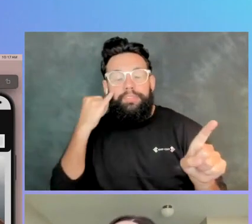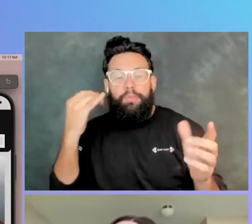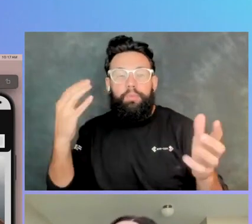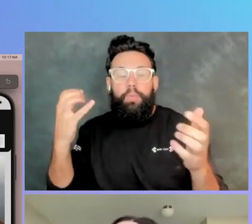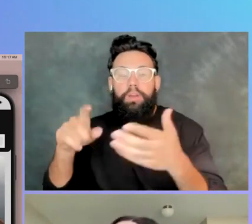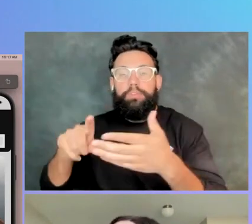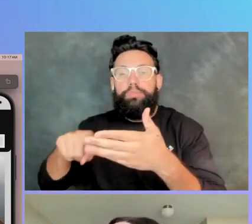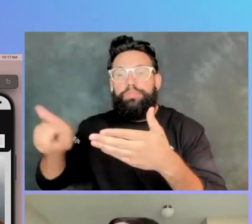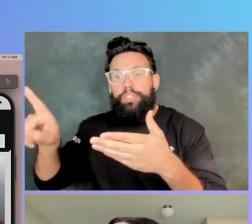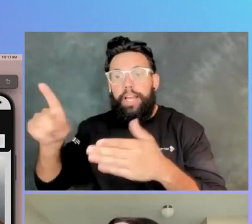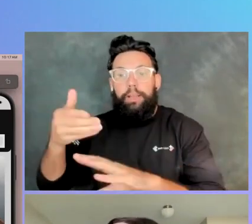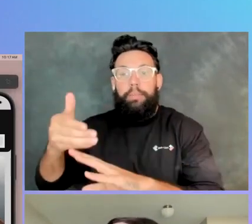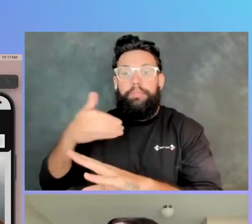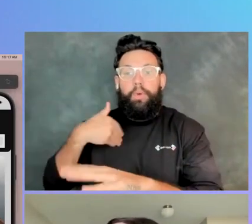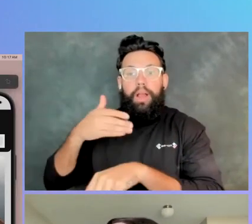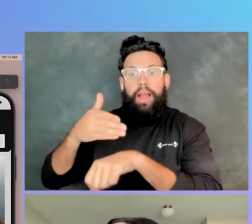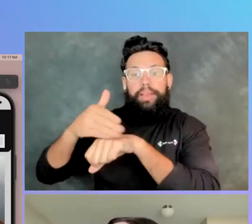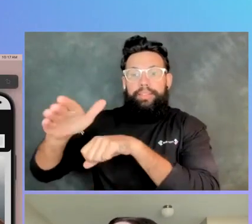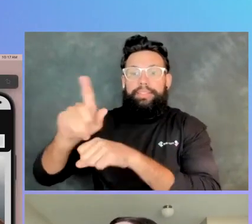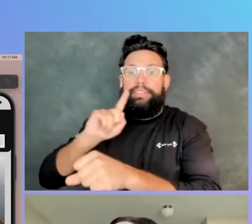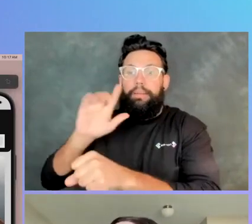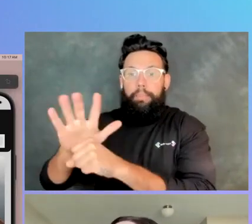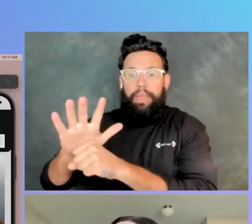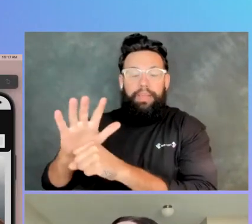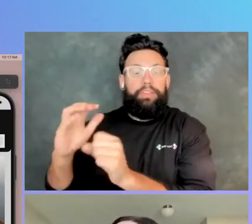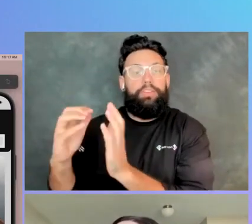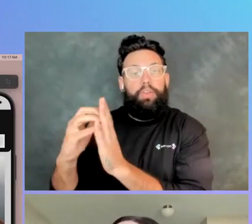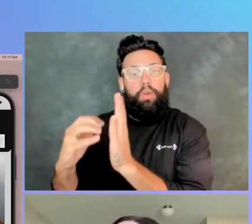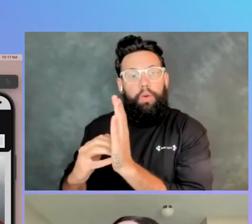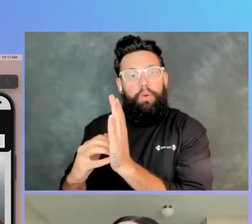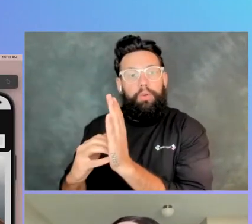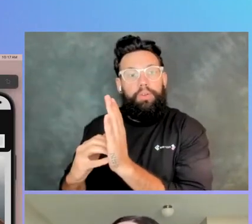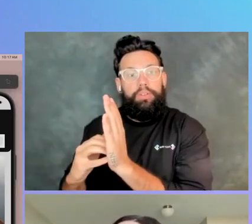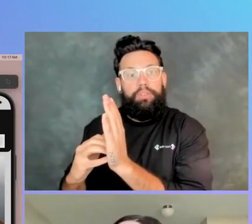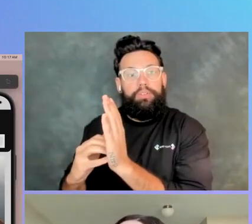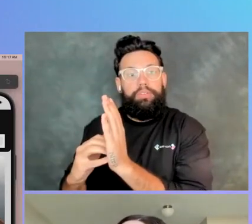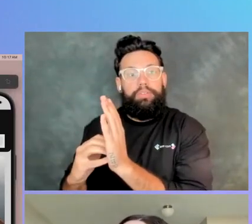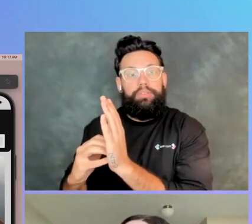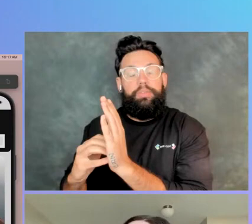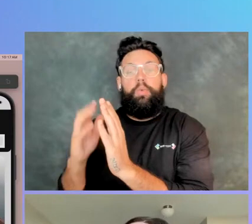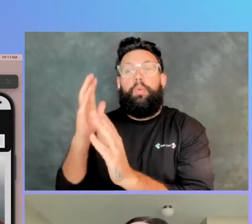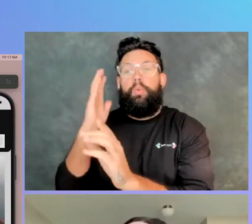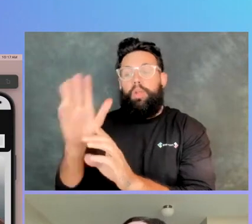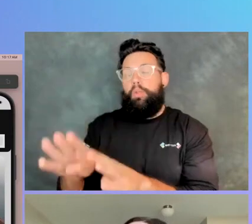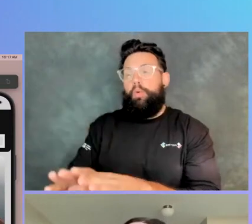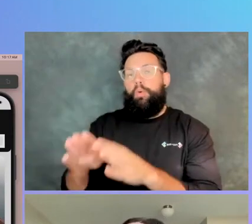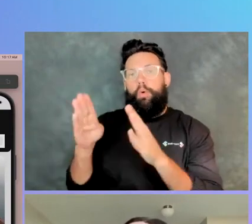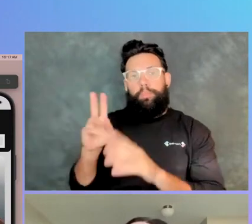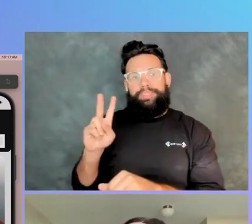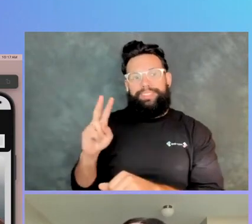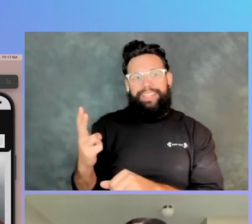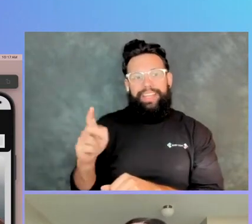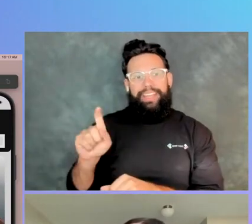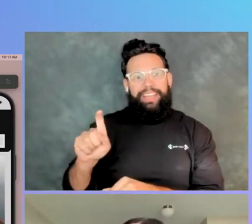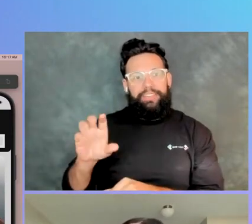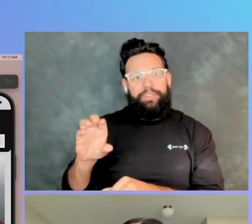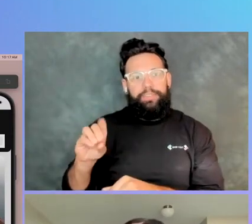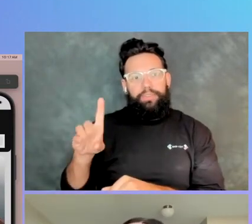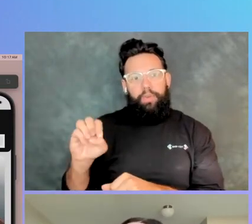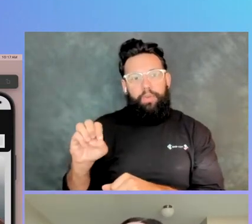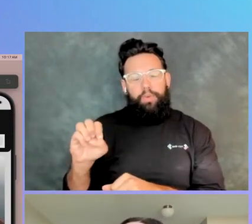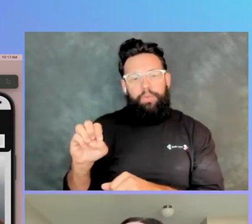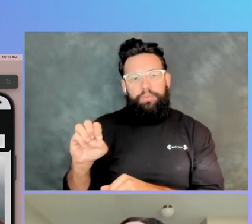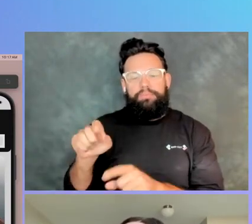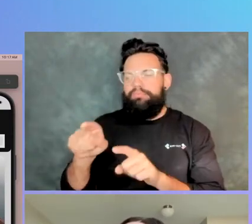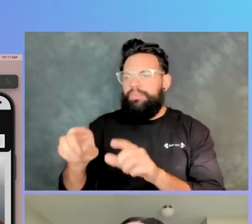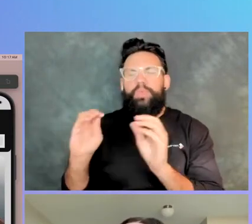I commit my code, what I would do is I would also have a second Xcode project open. So there's no code, no DQ code in my app